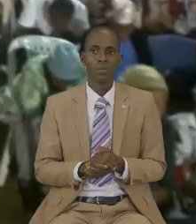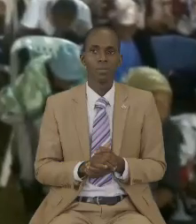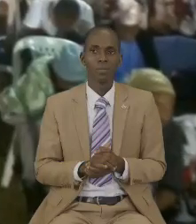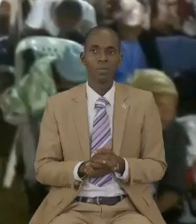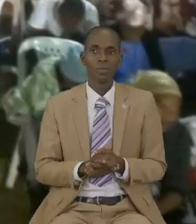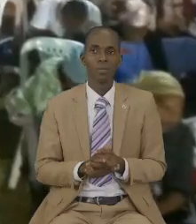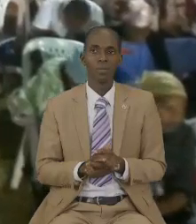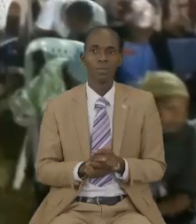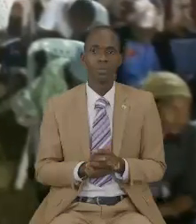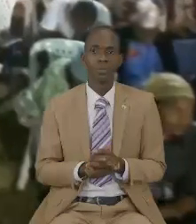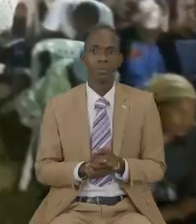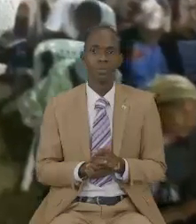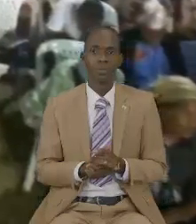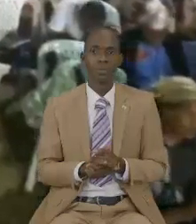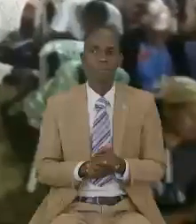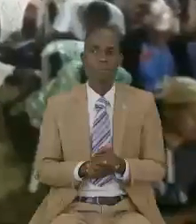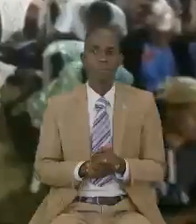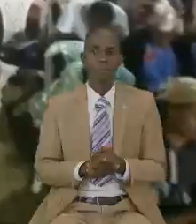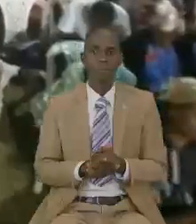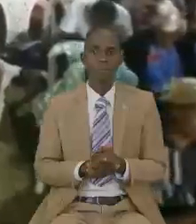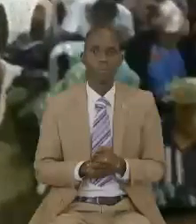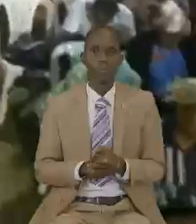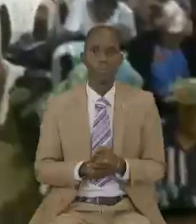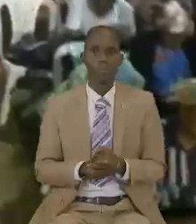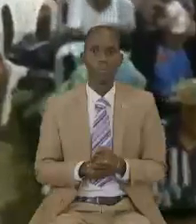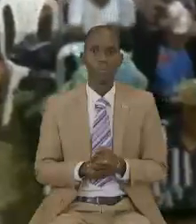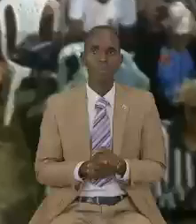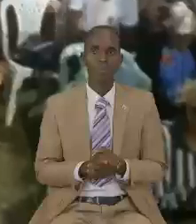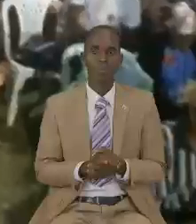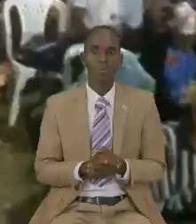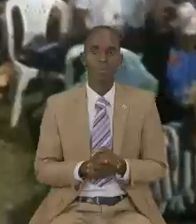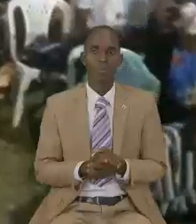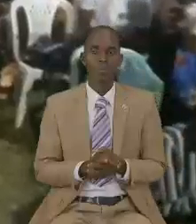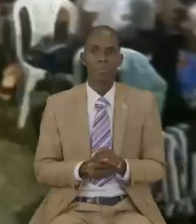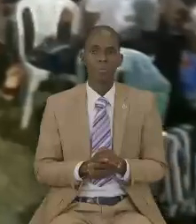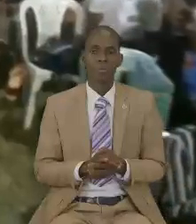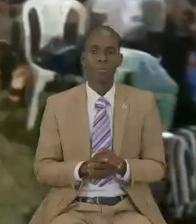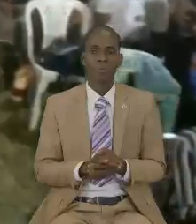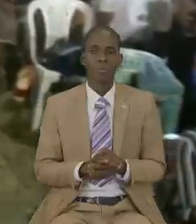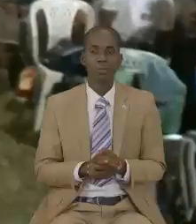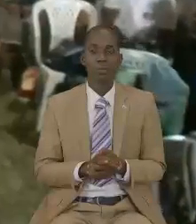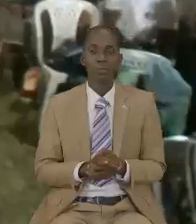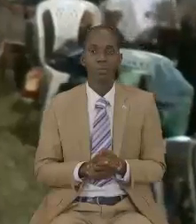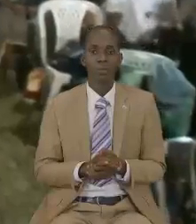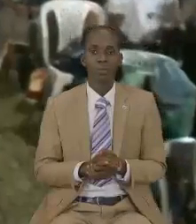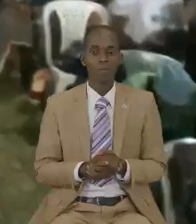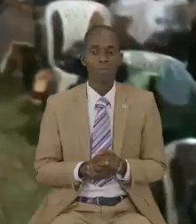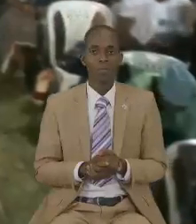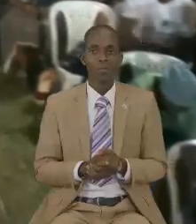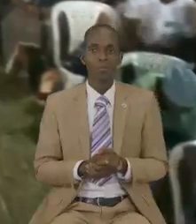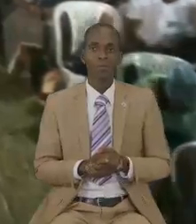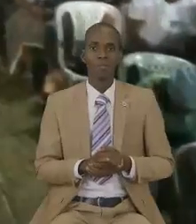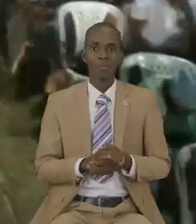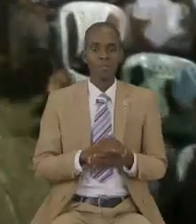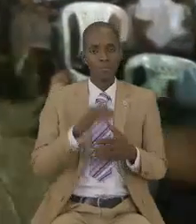Please, all workers, wherever you are, I repeat, the number of people that have given their lives